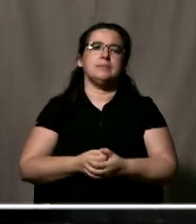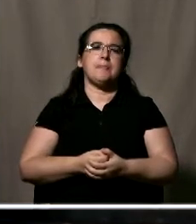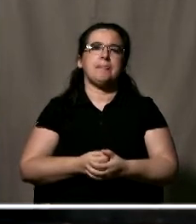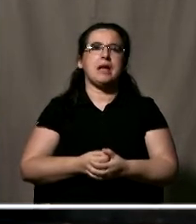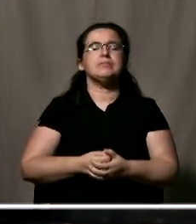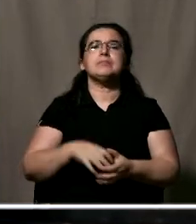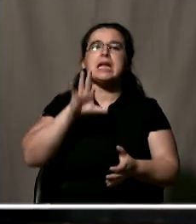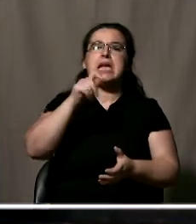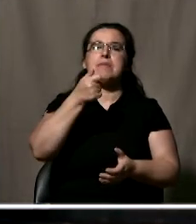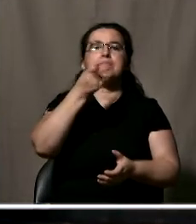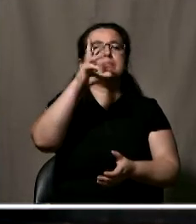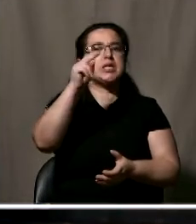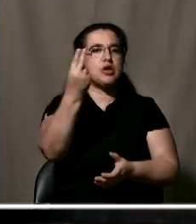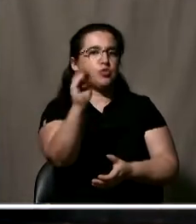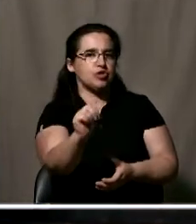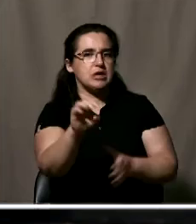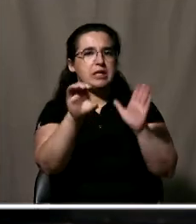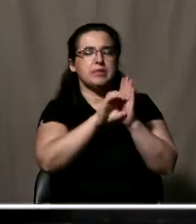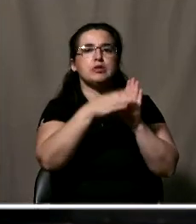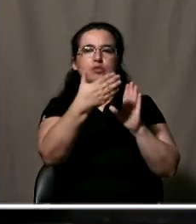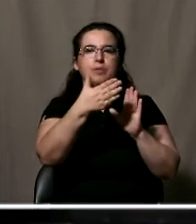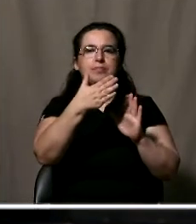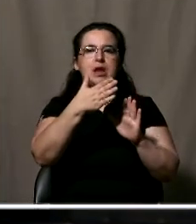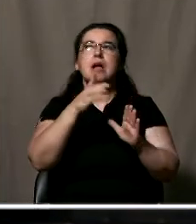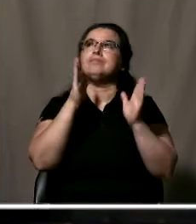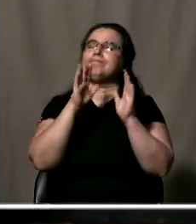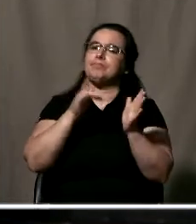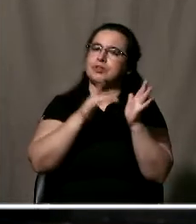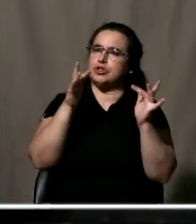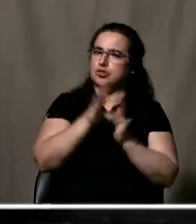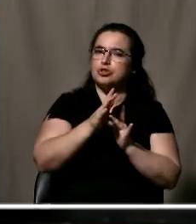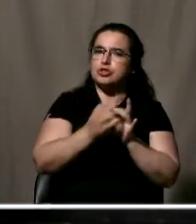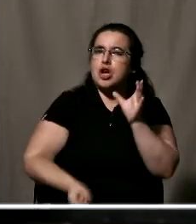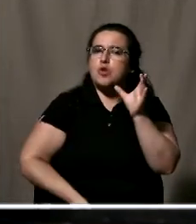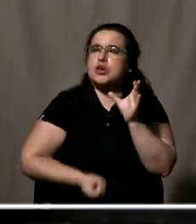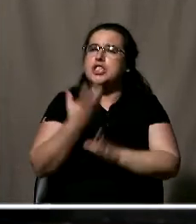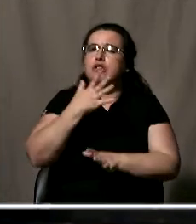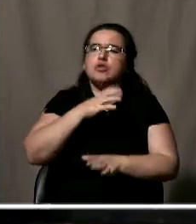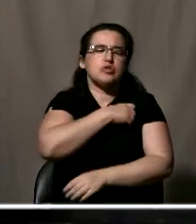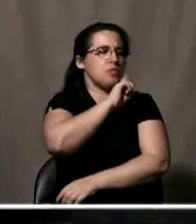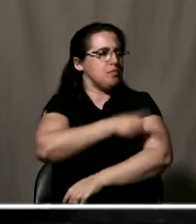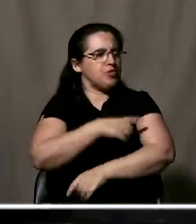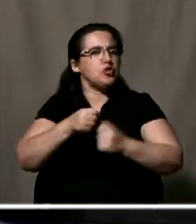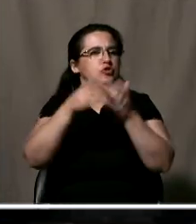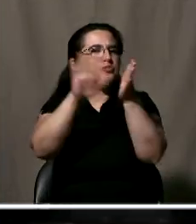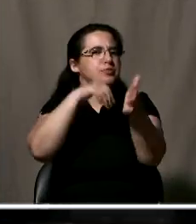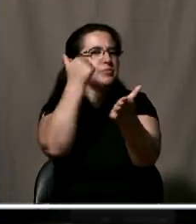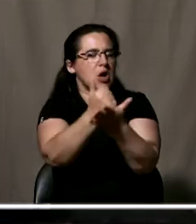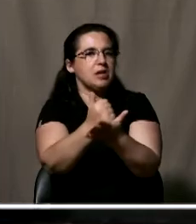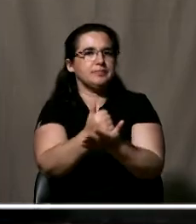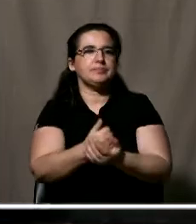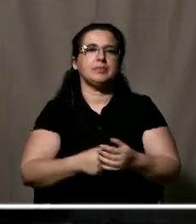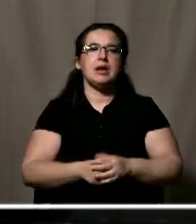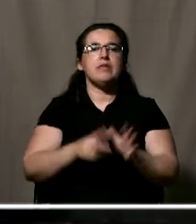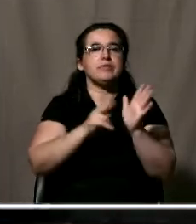Hebreus capítulo 1. He is the all-powerful creator. Ele é o Criador Todo-Poderoso. Hebrews chapter 2. Hebreus capítulo 2. He is the one